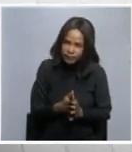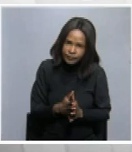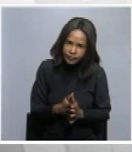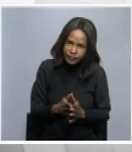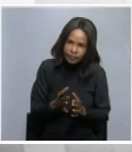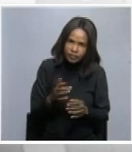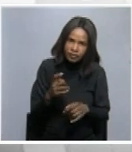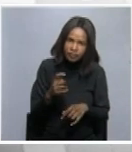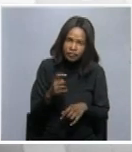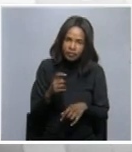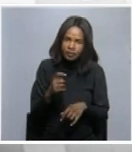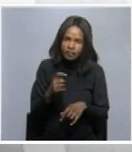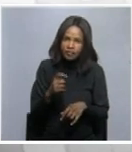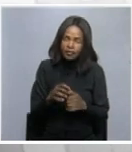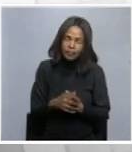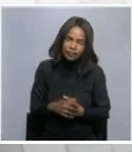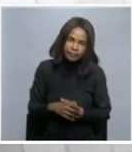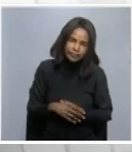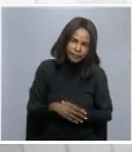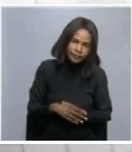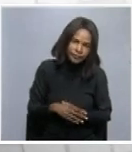that is specified in terms of that appointment.